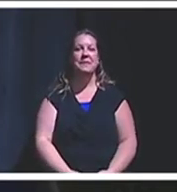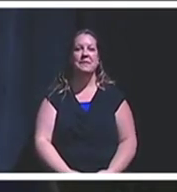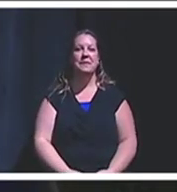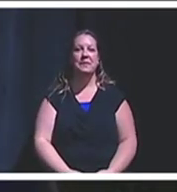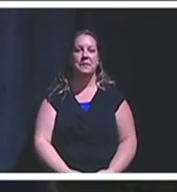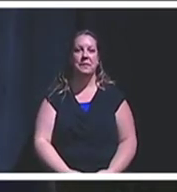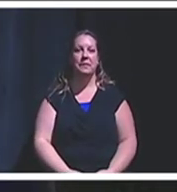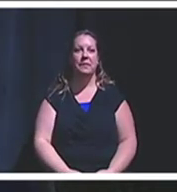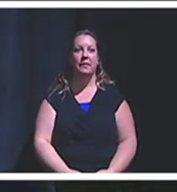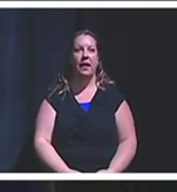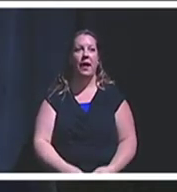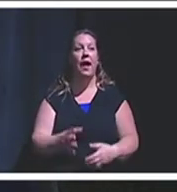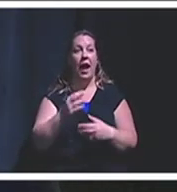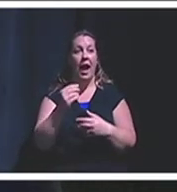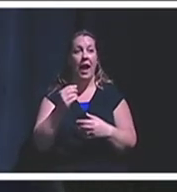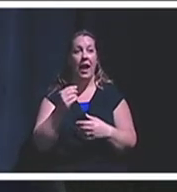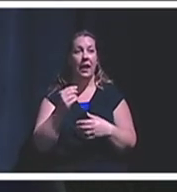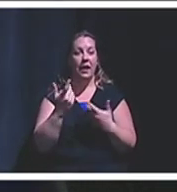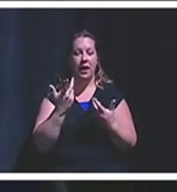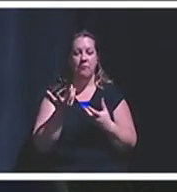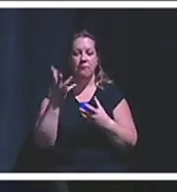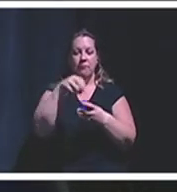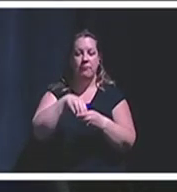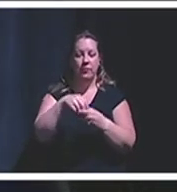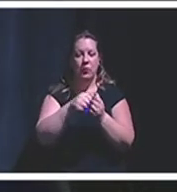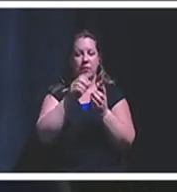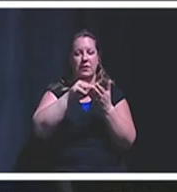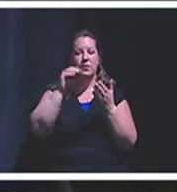and is engaged in student government.